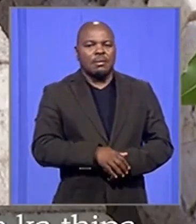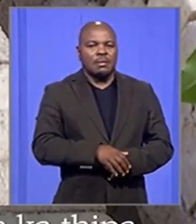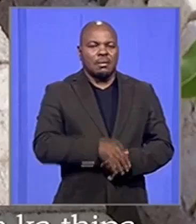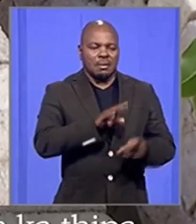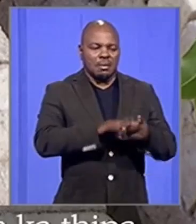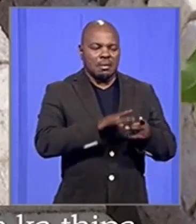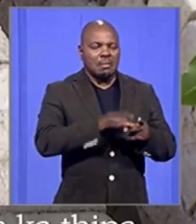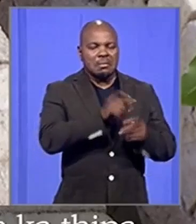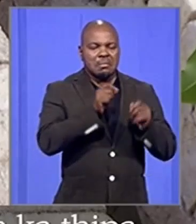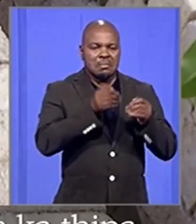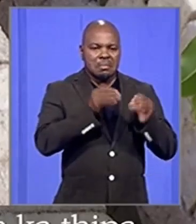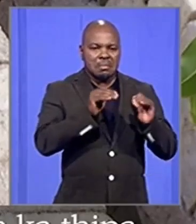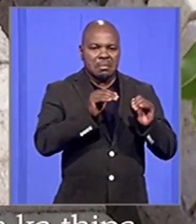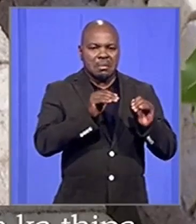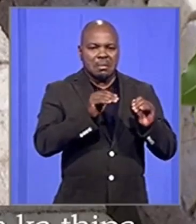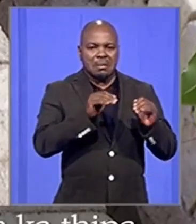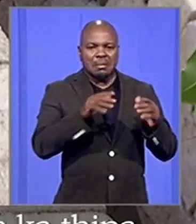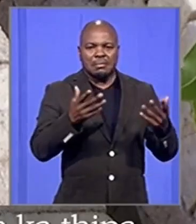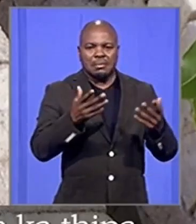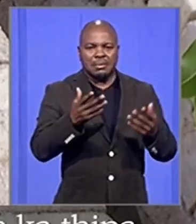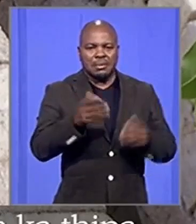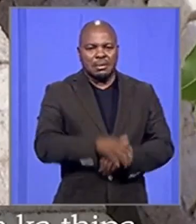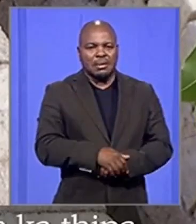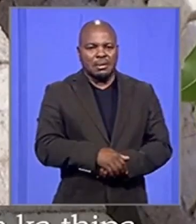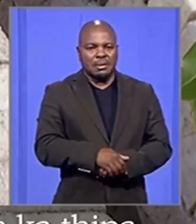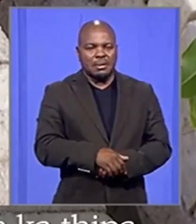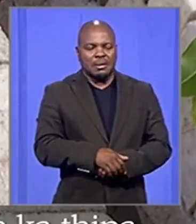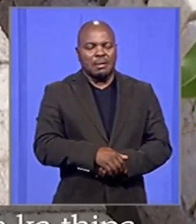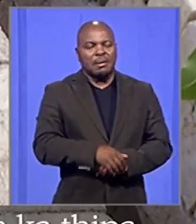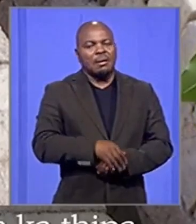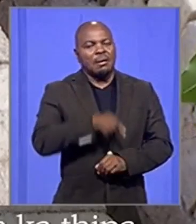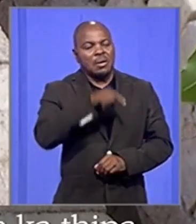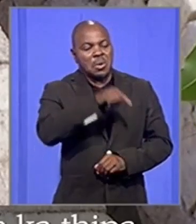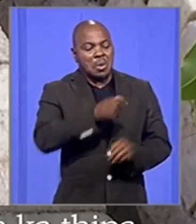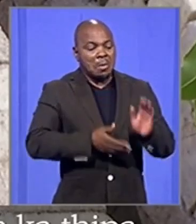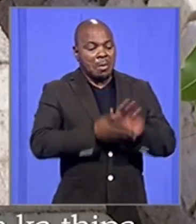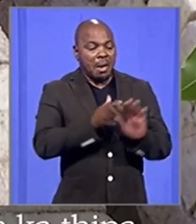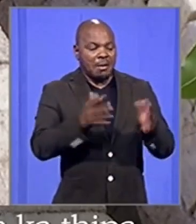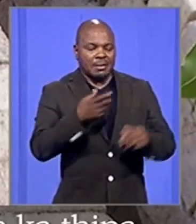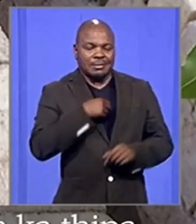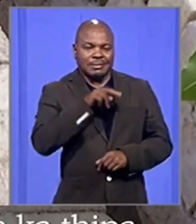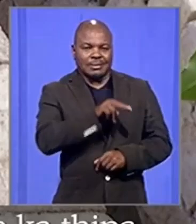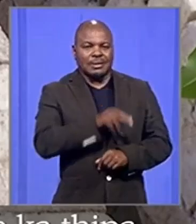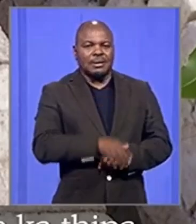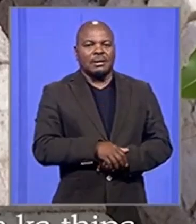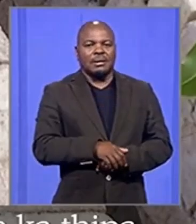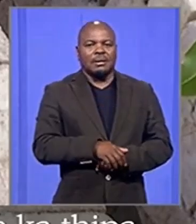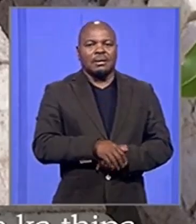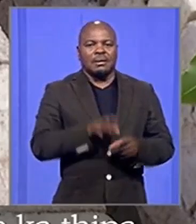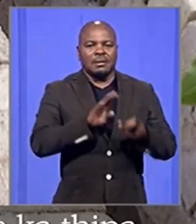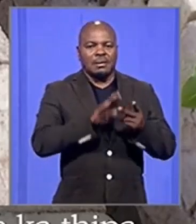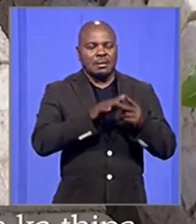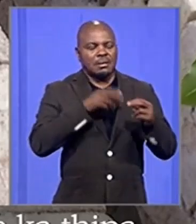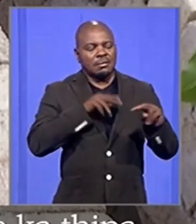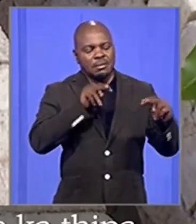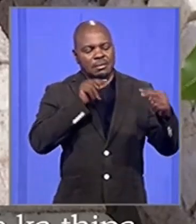matihlo hala ni sho a ti byela ku hambi no humini o ronjana loko hala ivi a hlangana mi